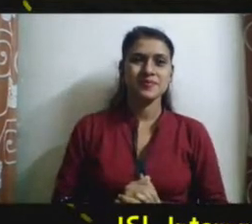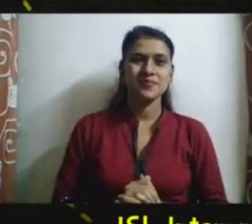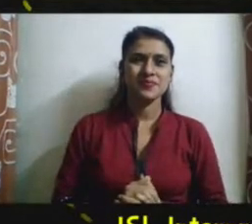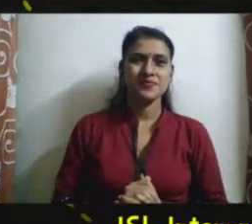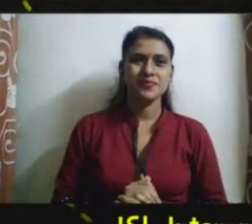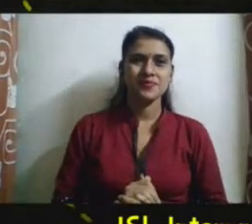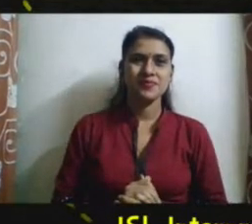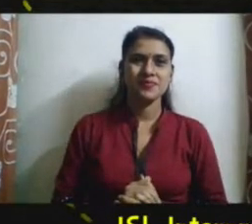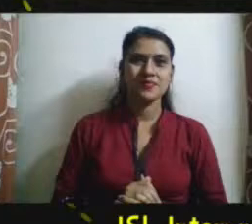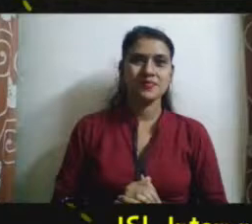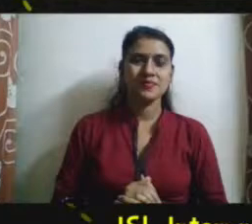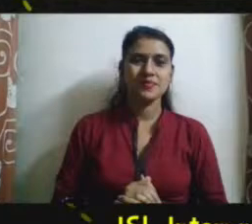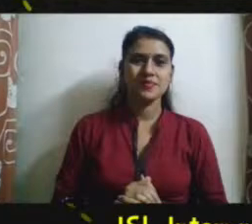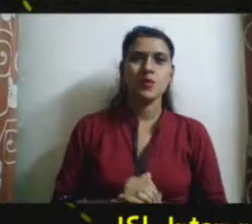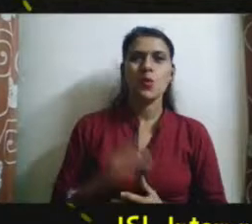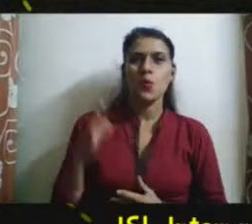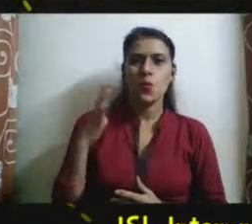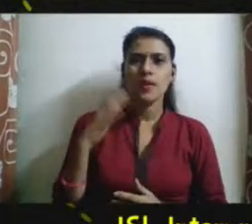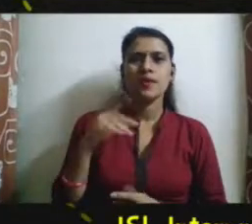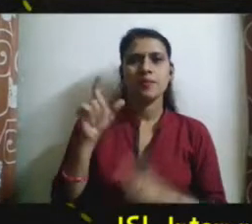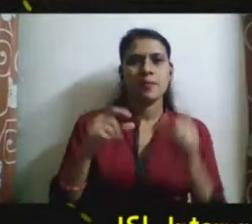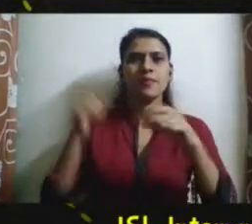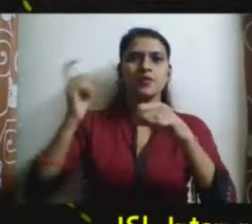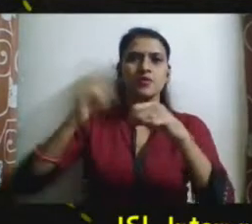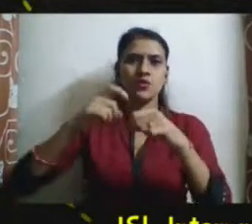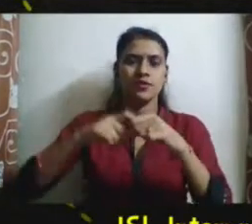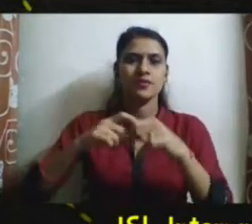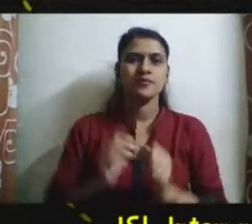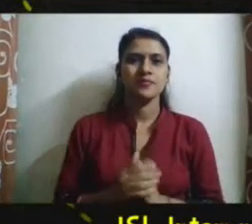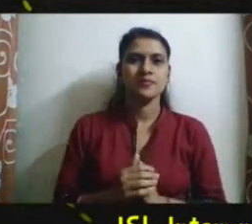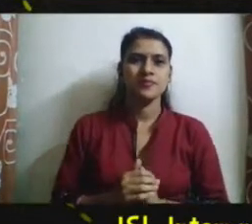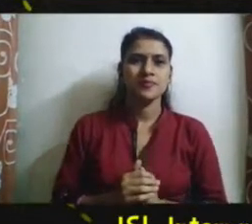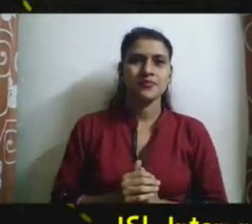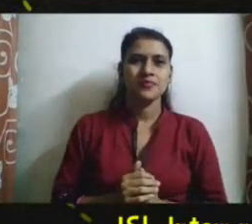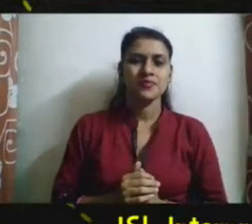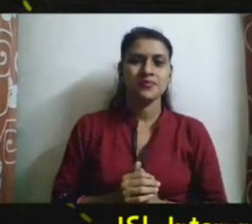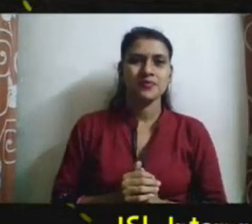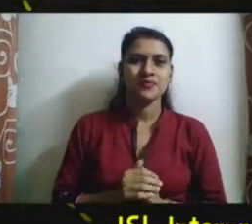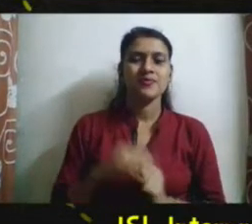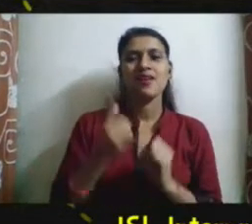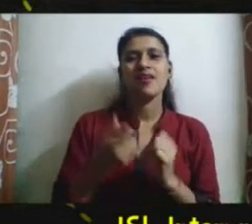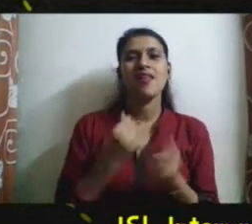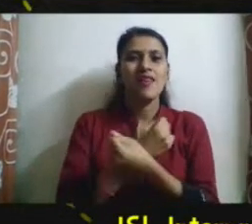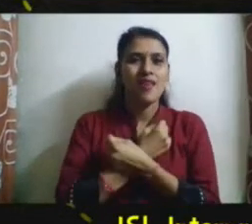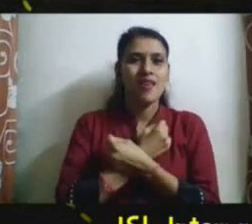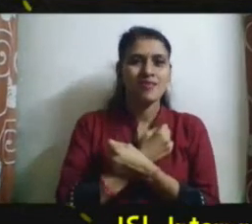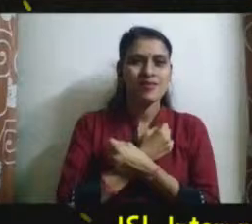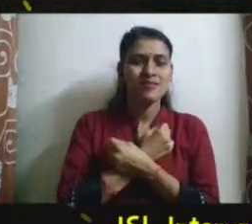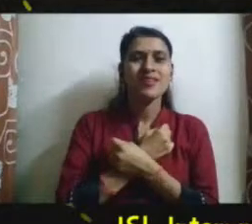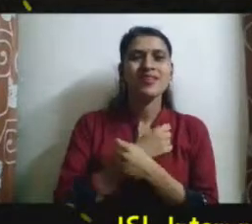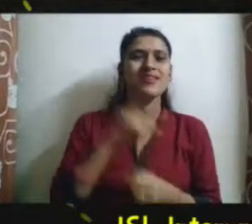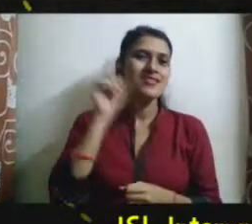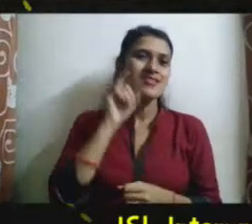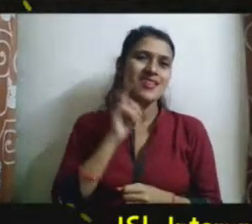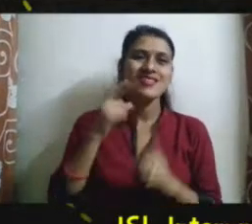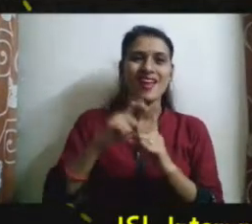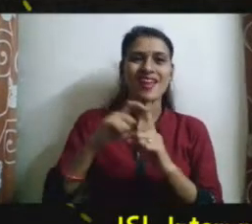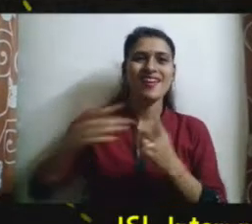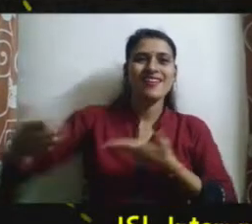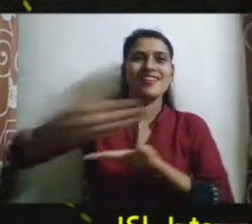We're just waiting for people to come in, but welcome to the last closing session of Love, Sex, and Data.